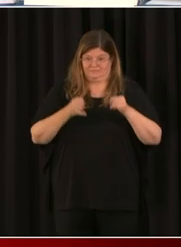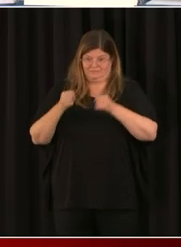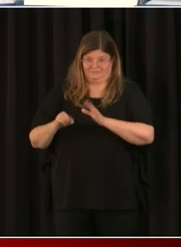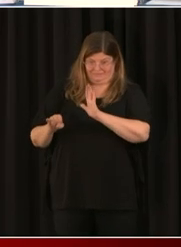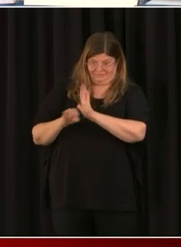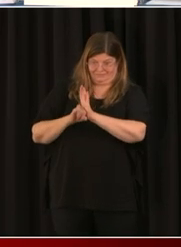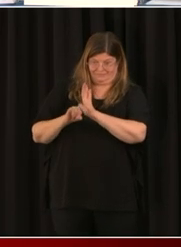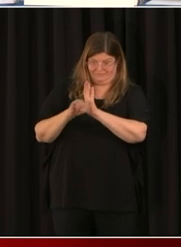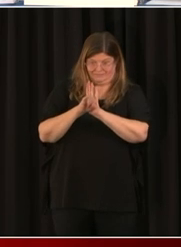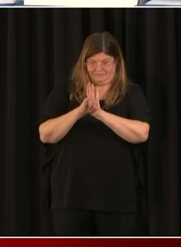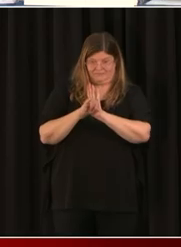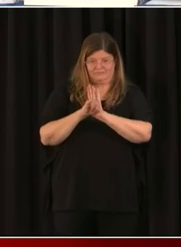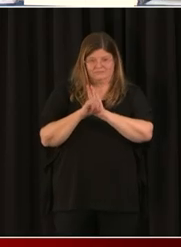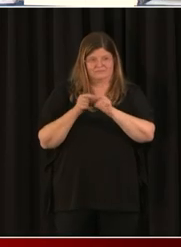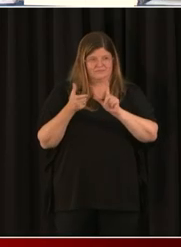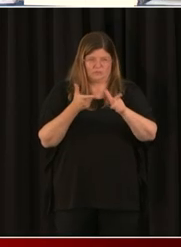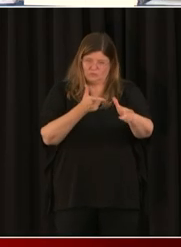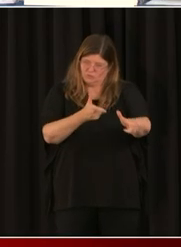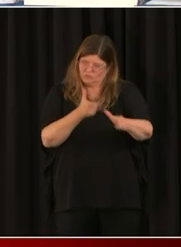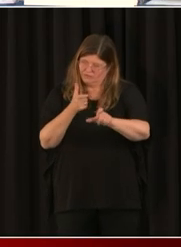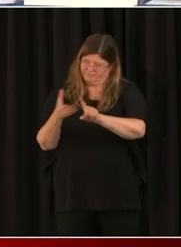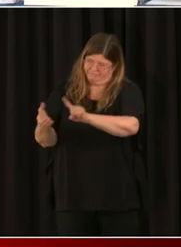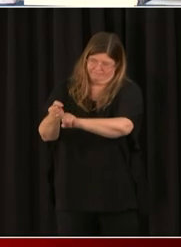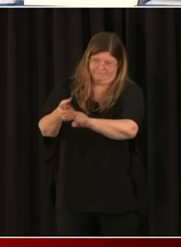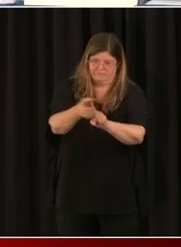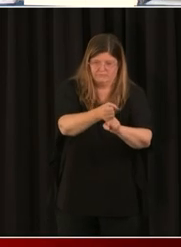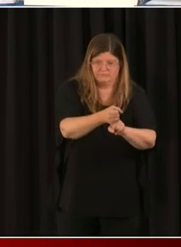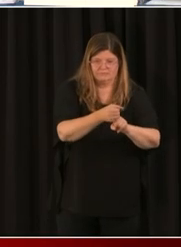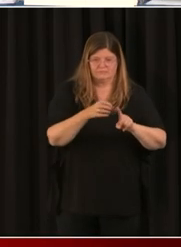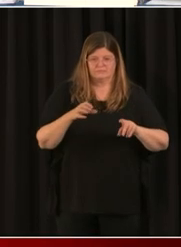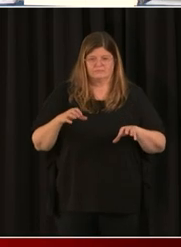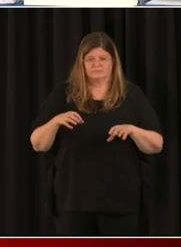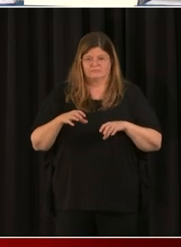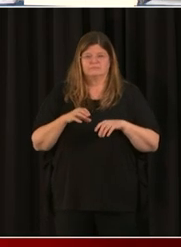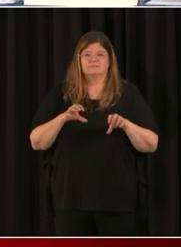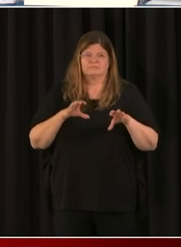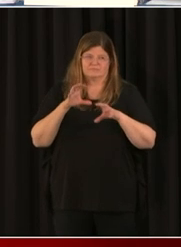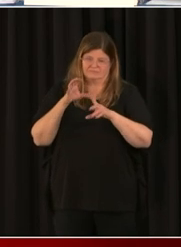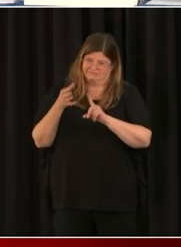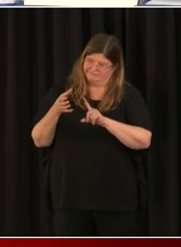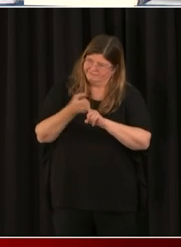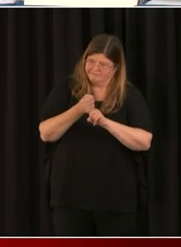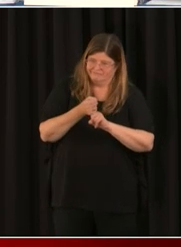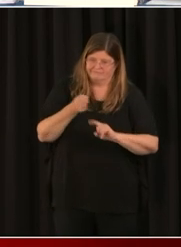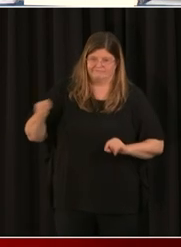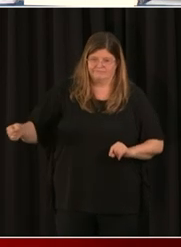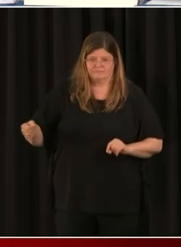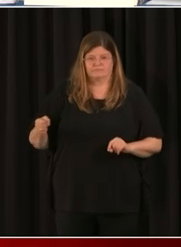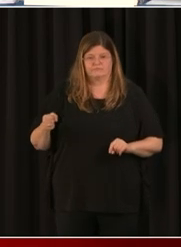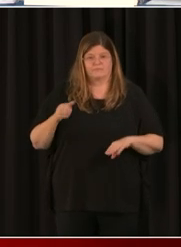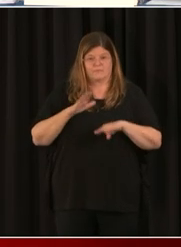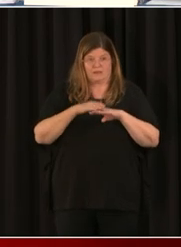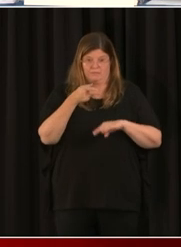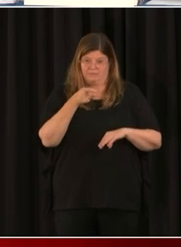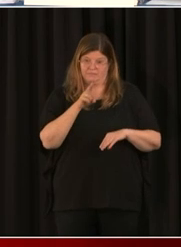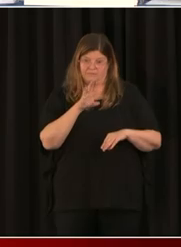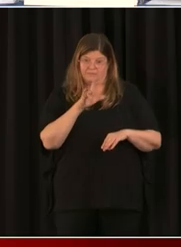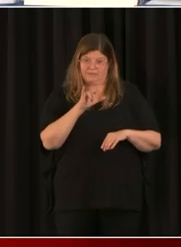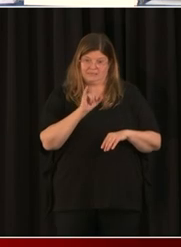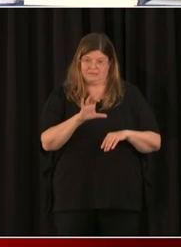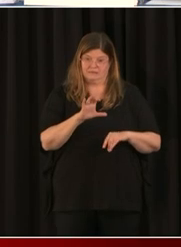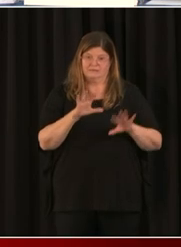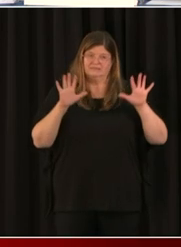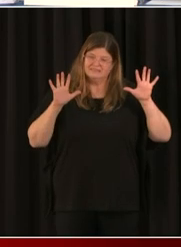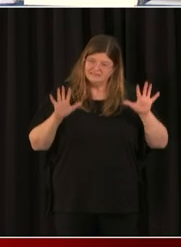identified, that we're able to quickly and safely take those individuals into custody. I'm calling on the public, people who will be